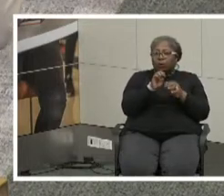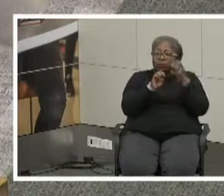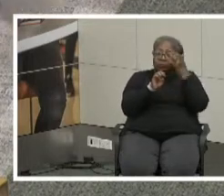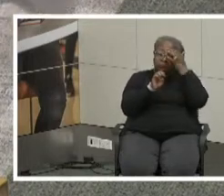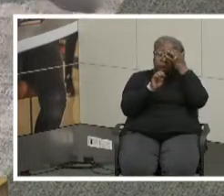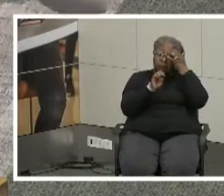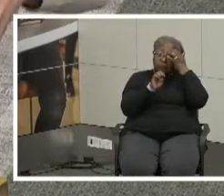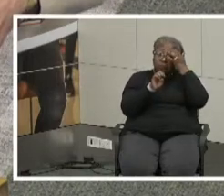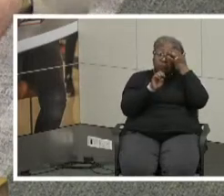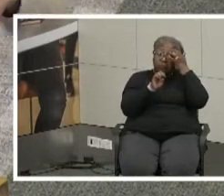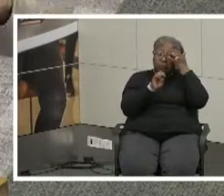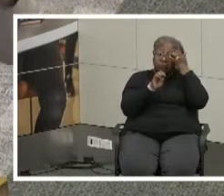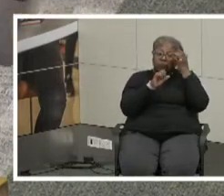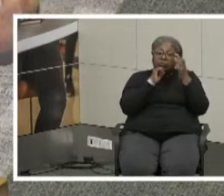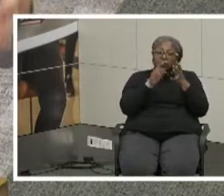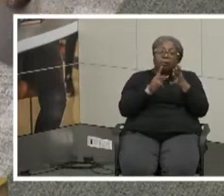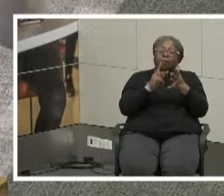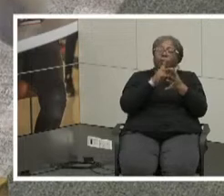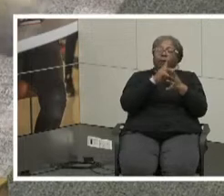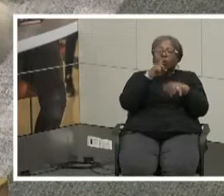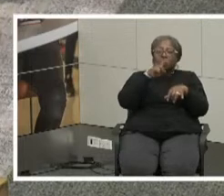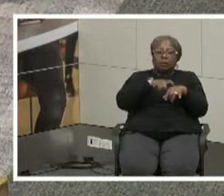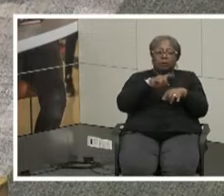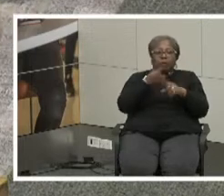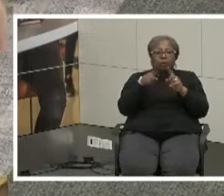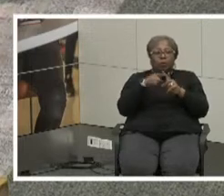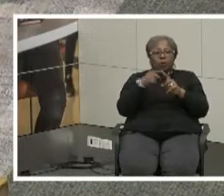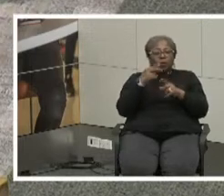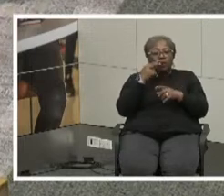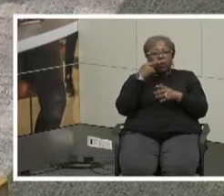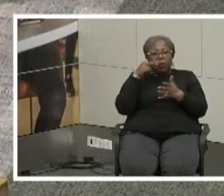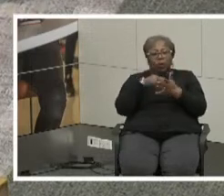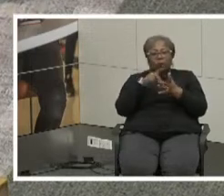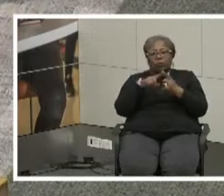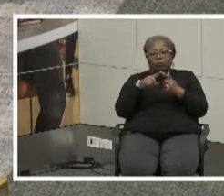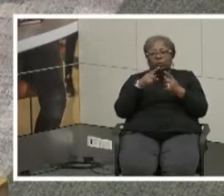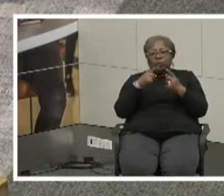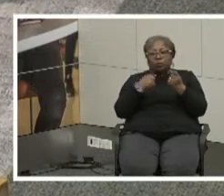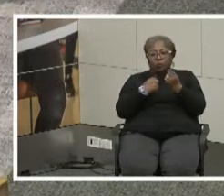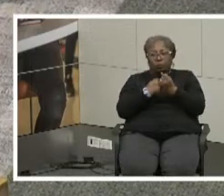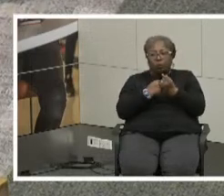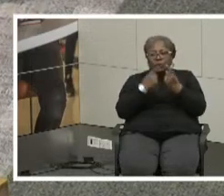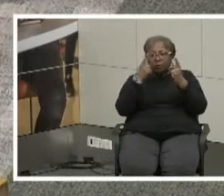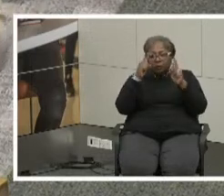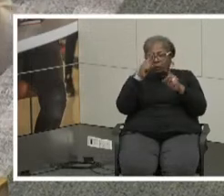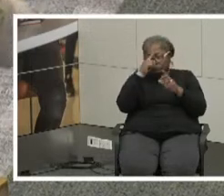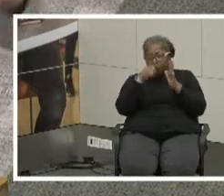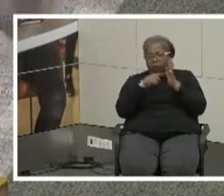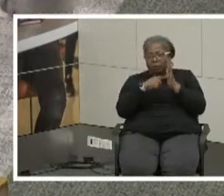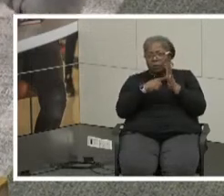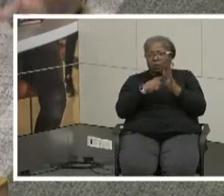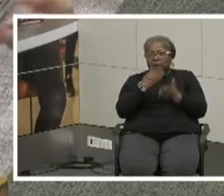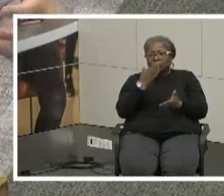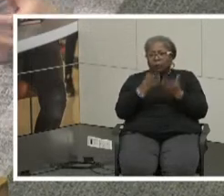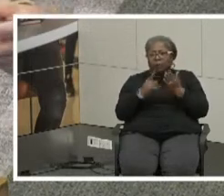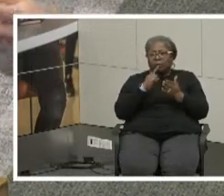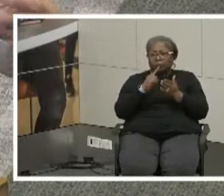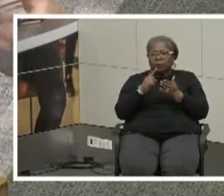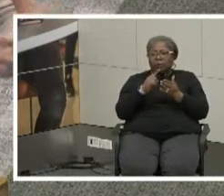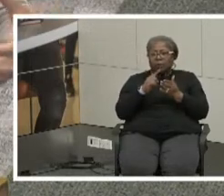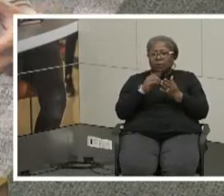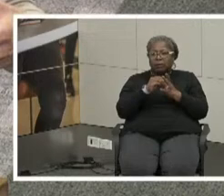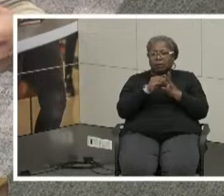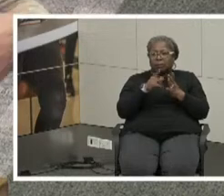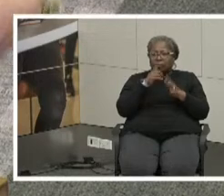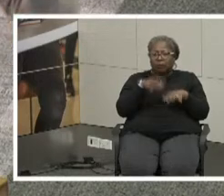uh it's not the primary time at which we're looking at supporting them and achieving TSI so again for example it might be a subset of students